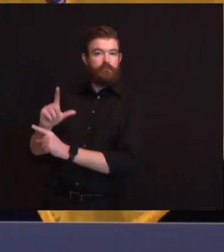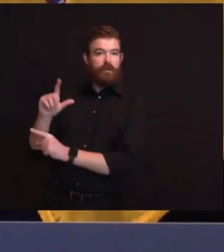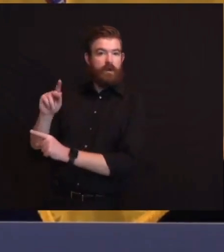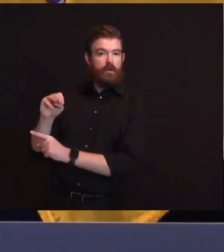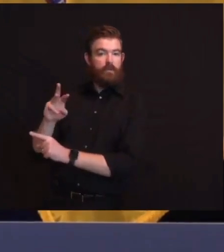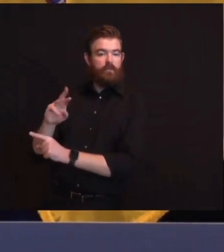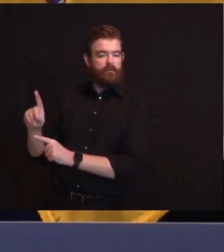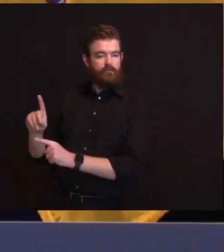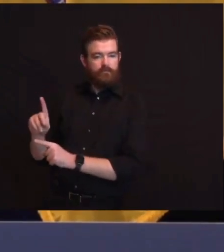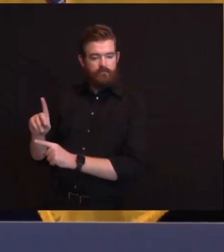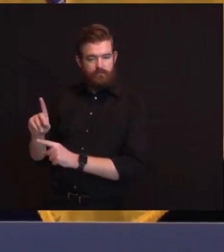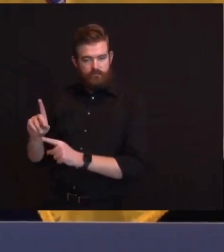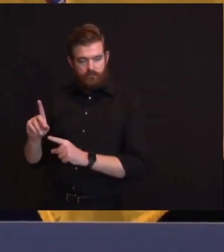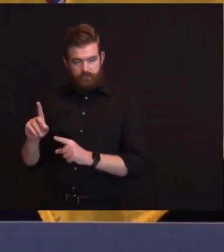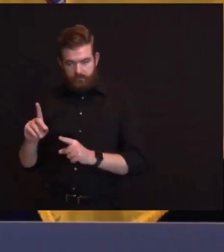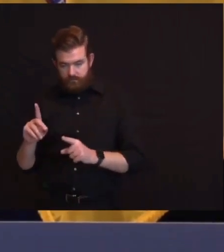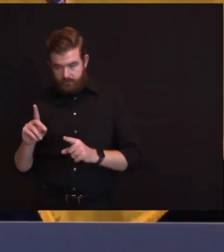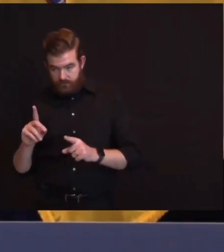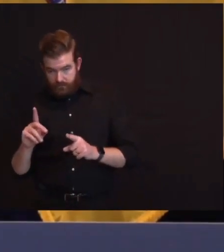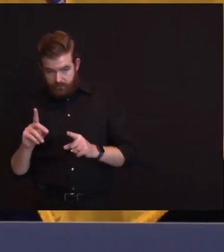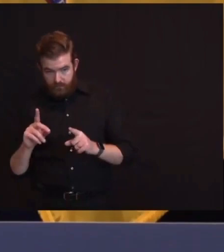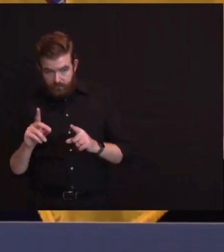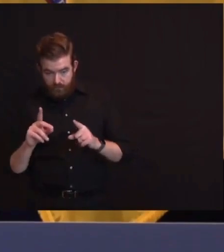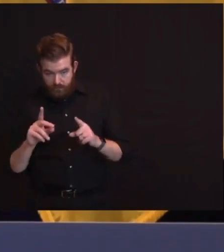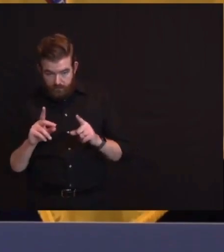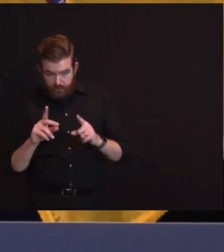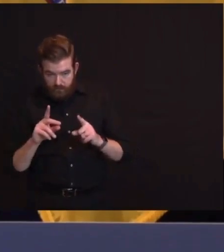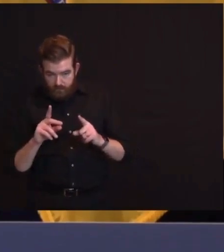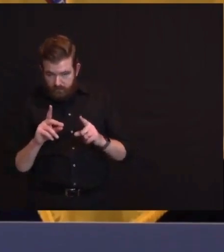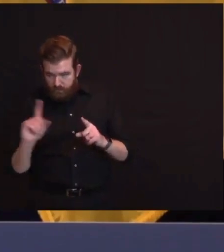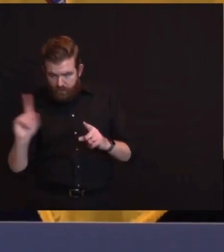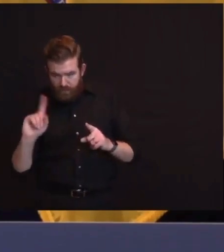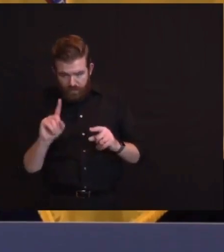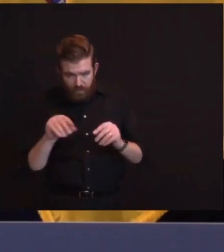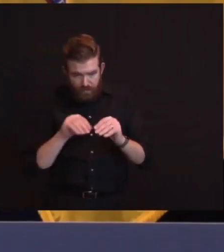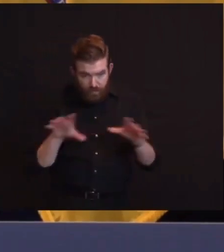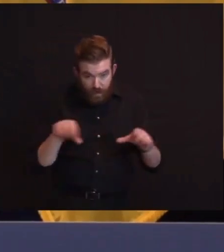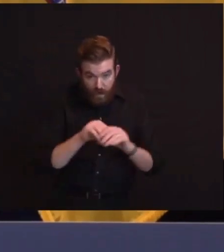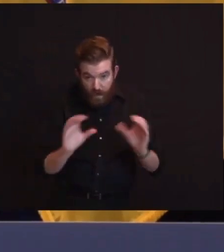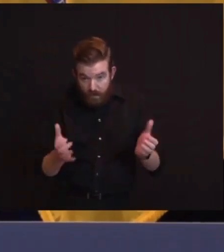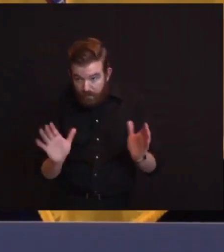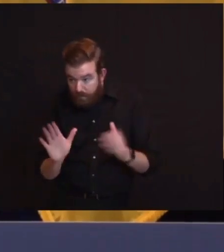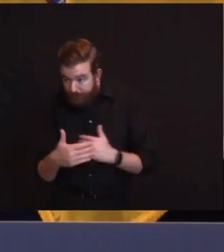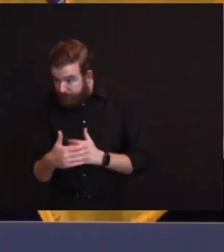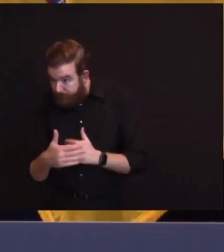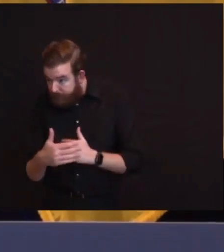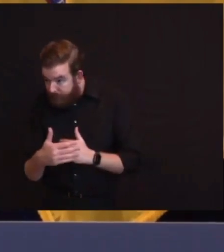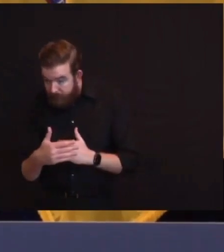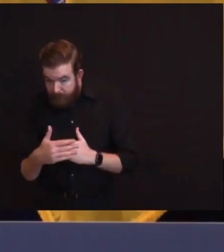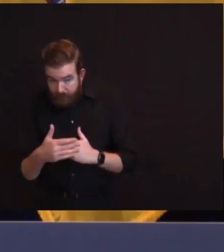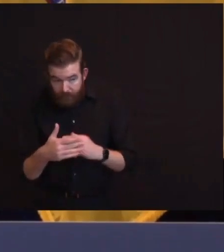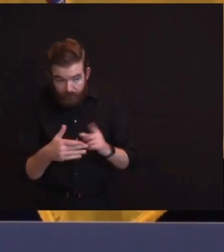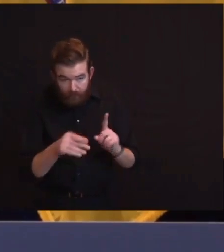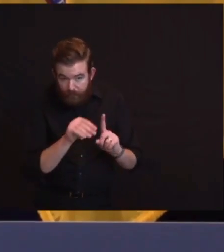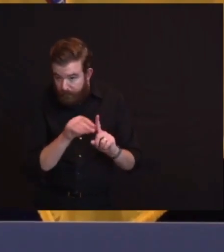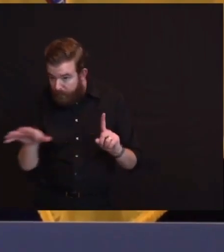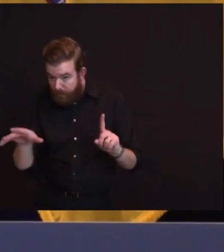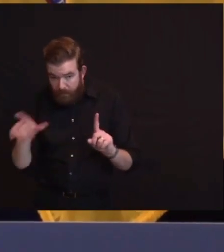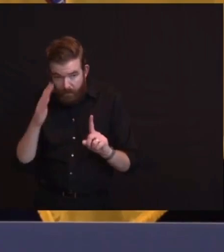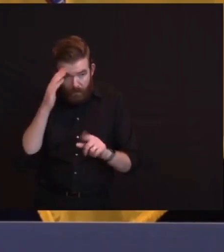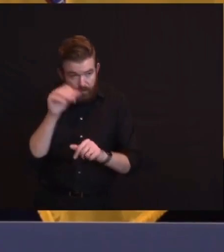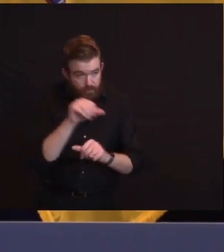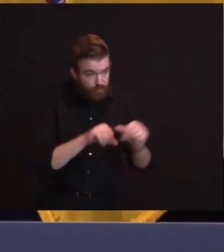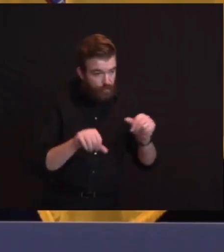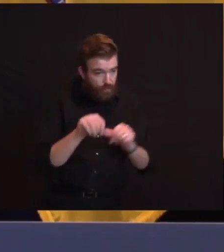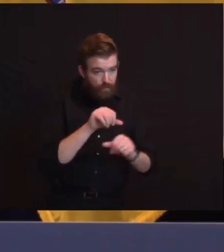connected? Or were they in different buildings, different rooms, different wings, unconnected, or disconnected? So it matters